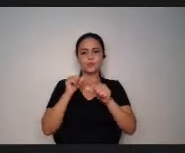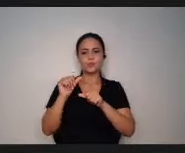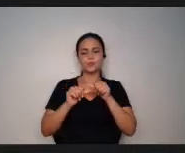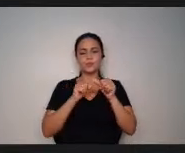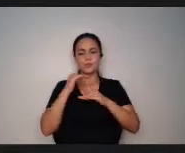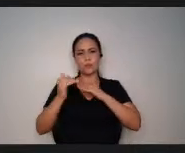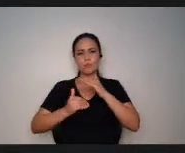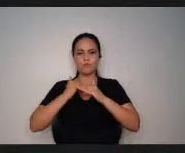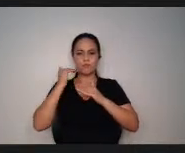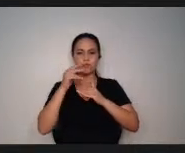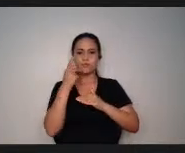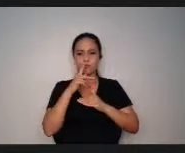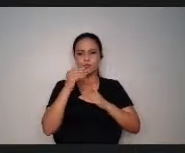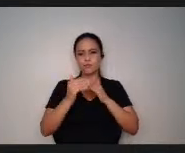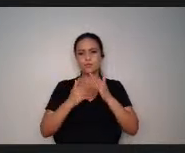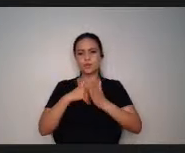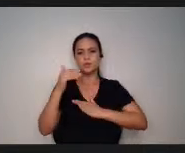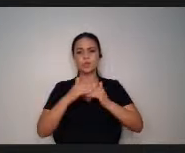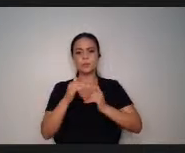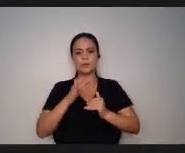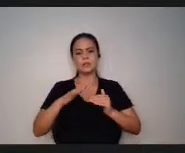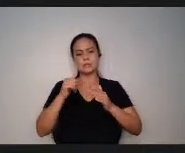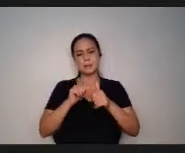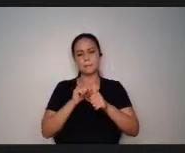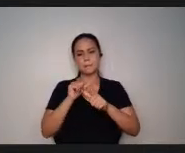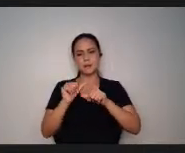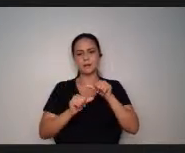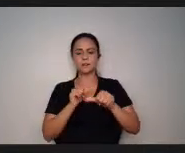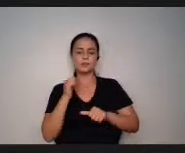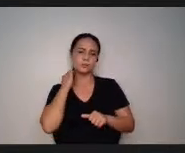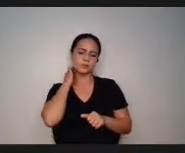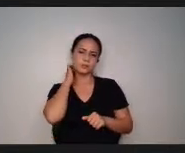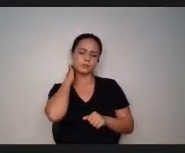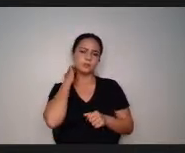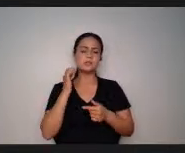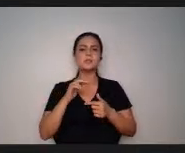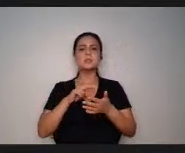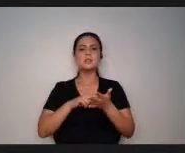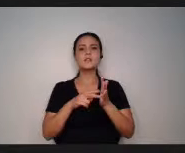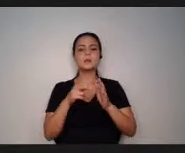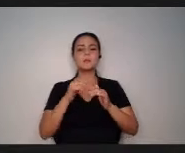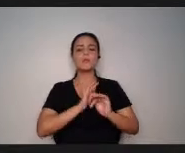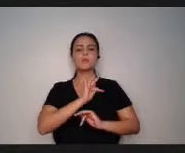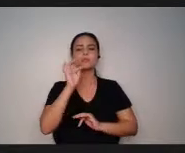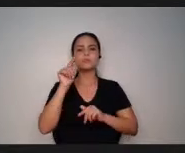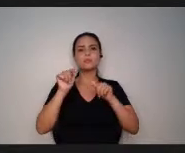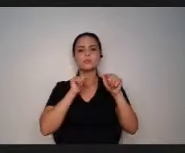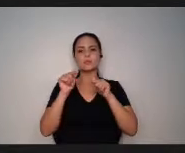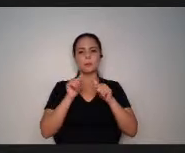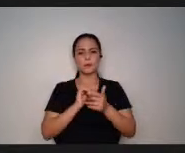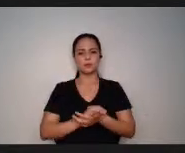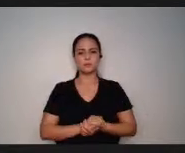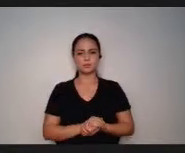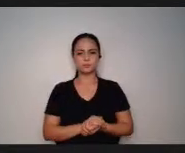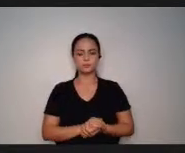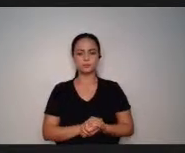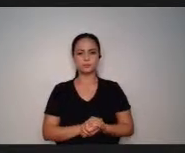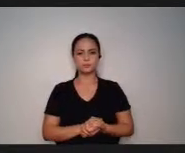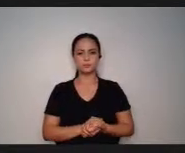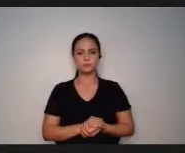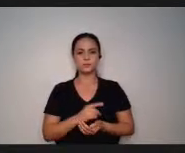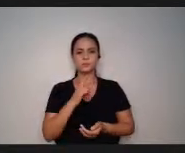that means for the future of work, because I think the pandemic is going to have a long-lasting effect on work and